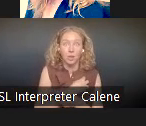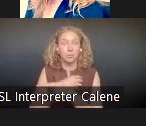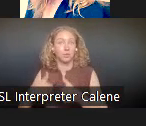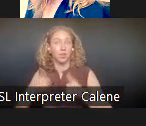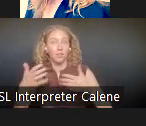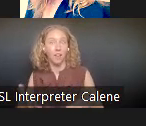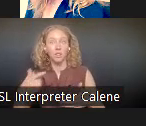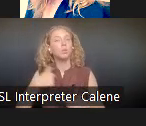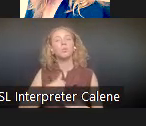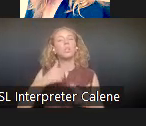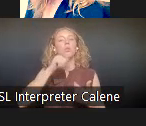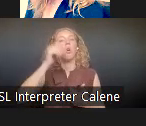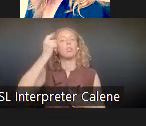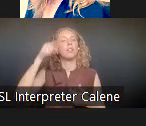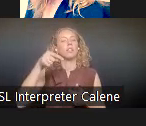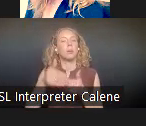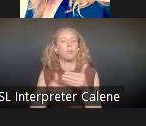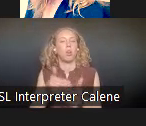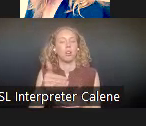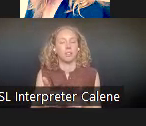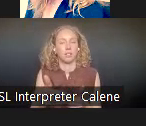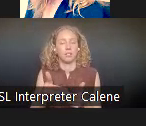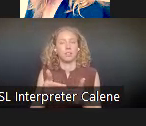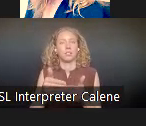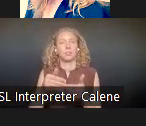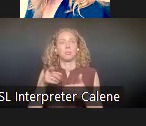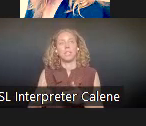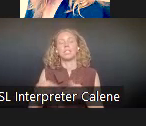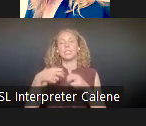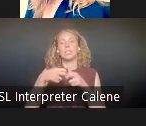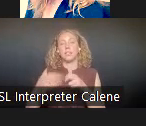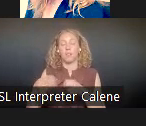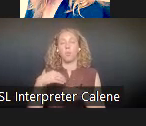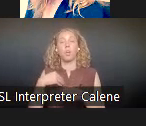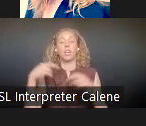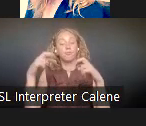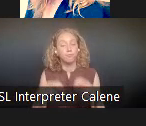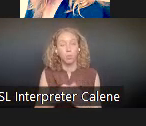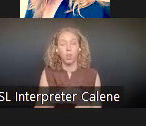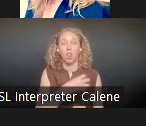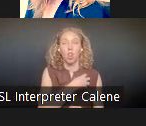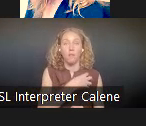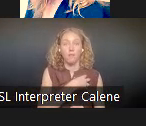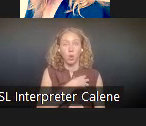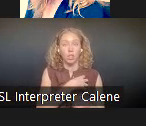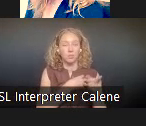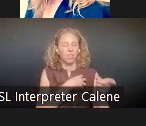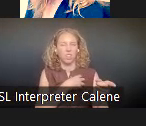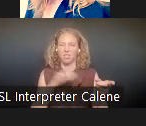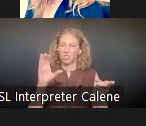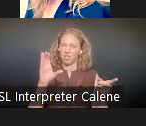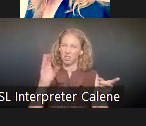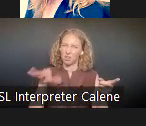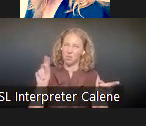this process. But it's very hard to do when we encounter law enforcement to be cold or don't believe us. I'll